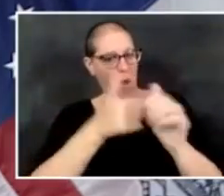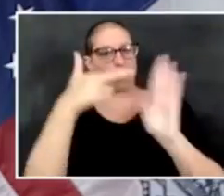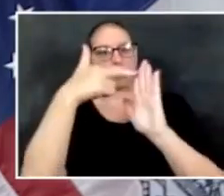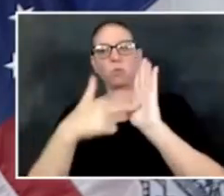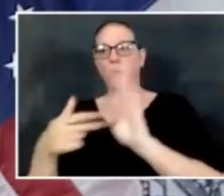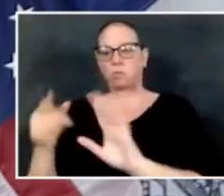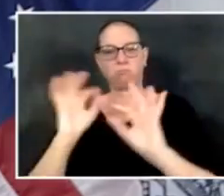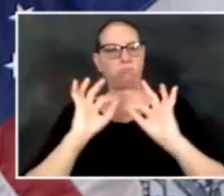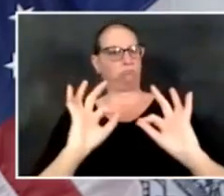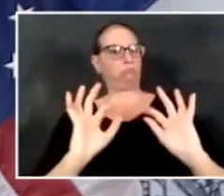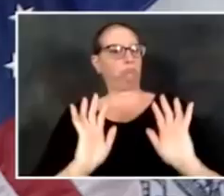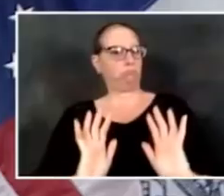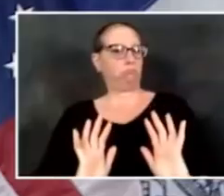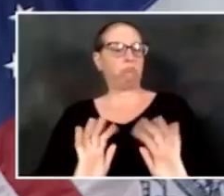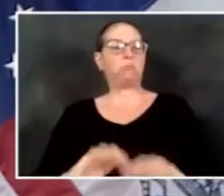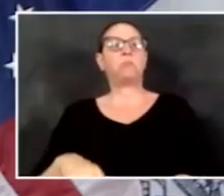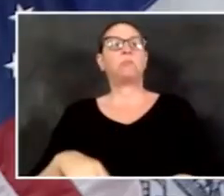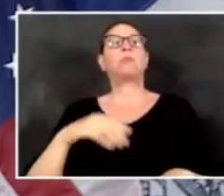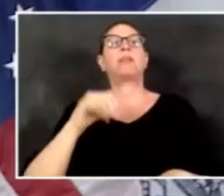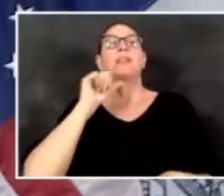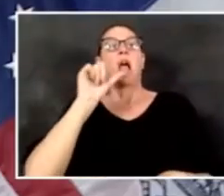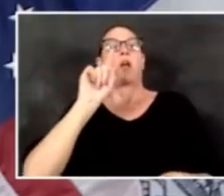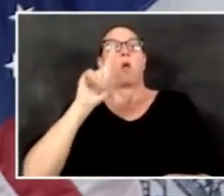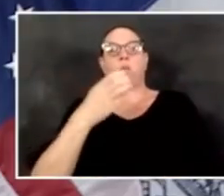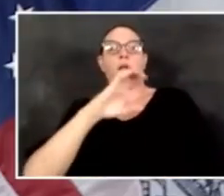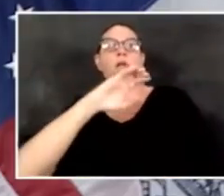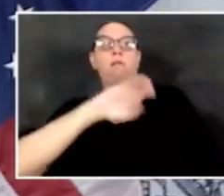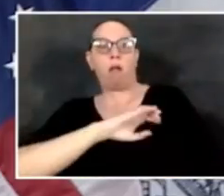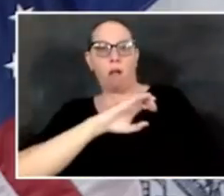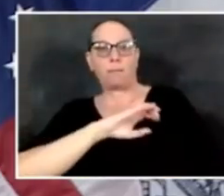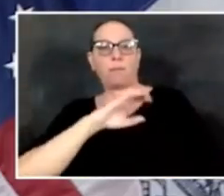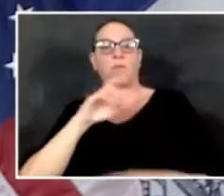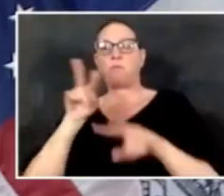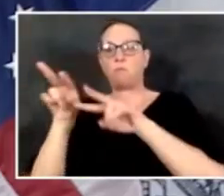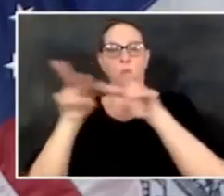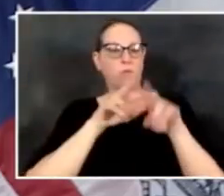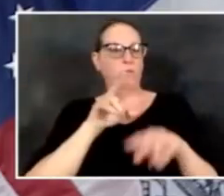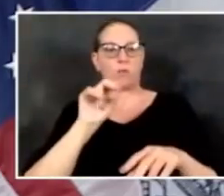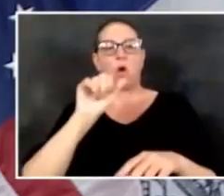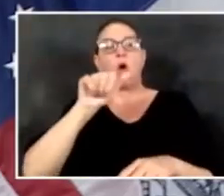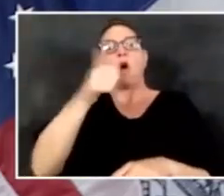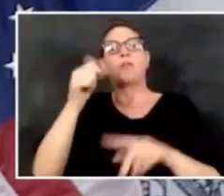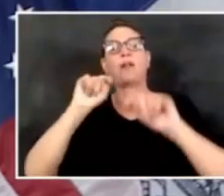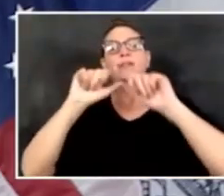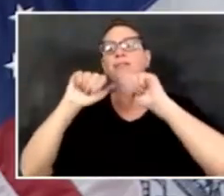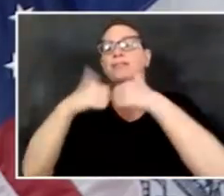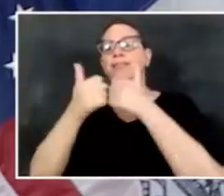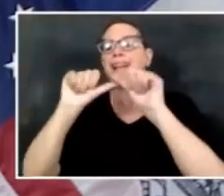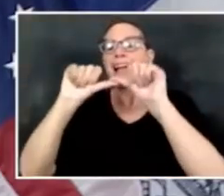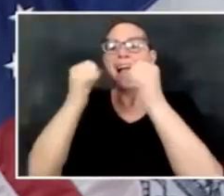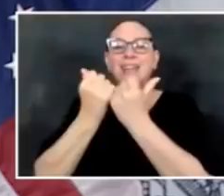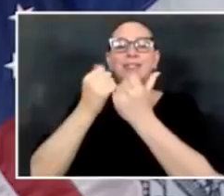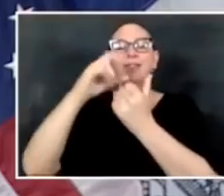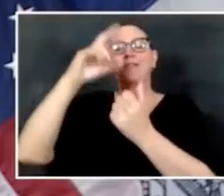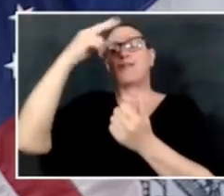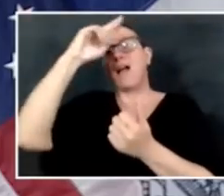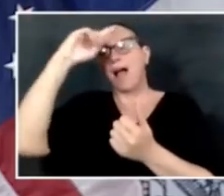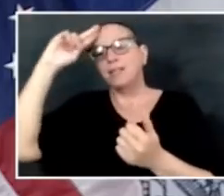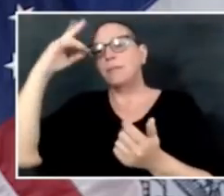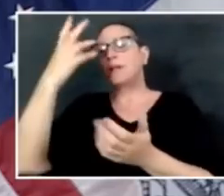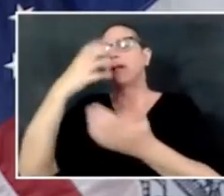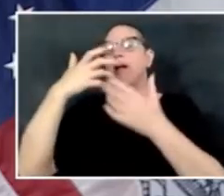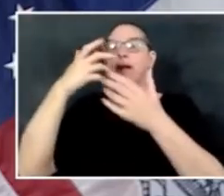effort. More and more civilians will be brought in to augment this effort as well, more and more free face coverings. But you can't do